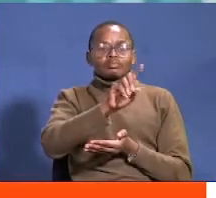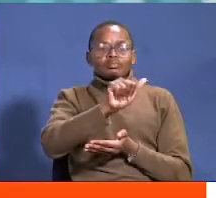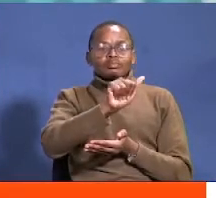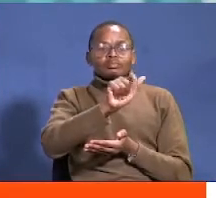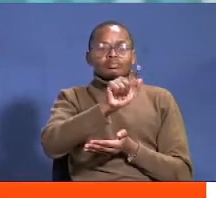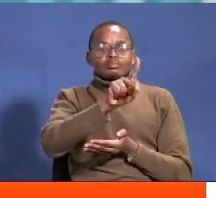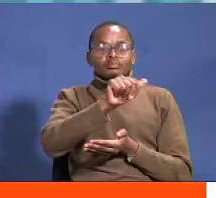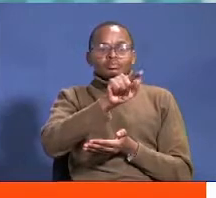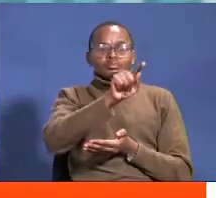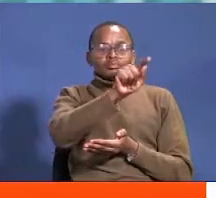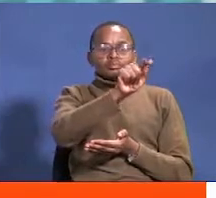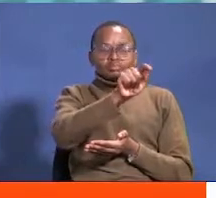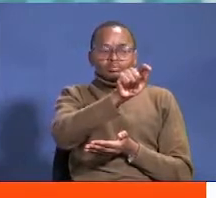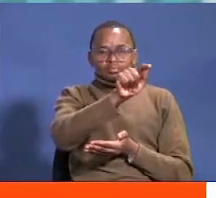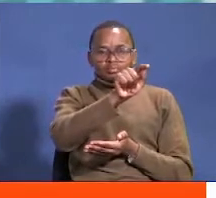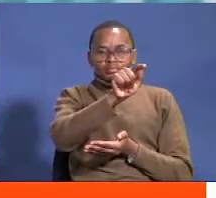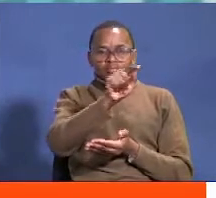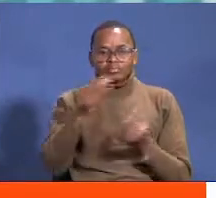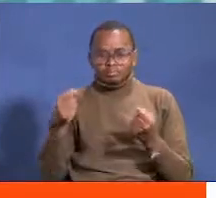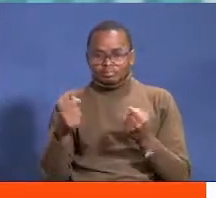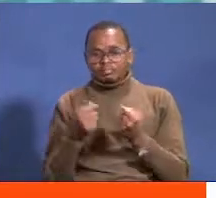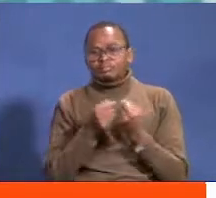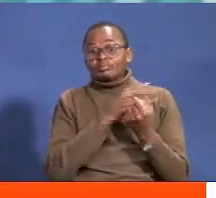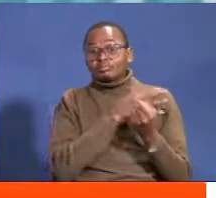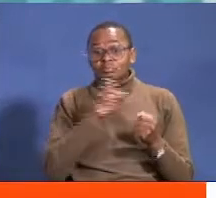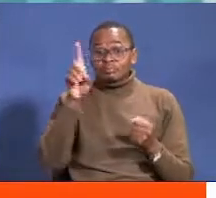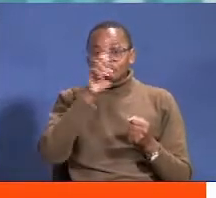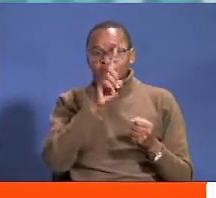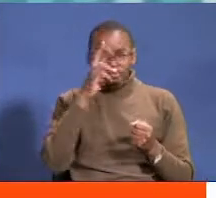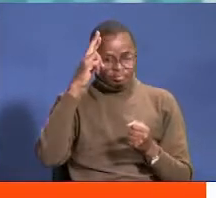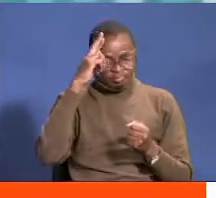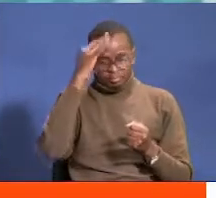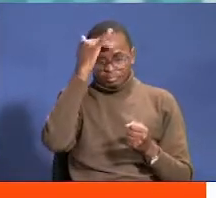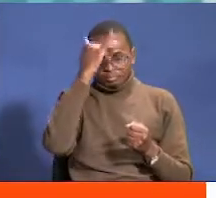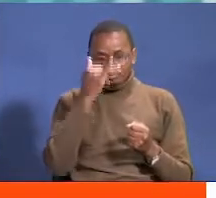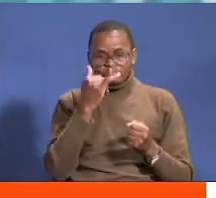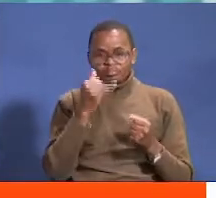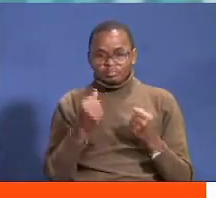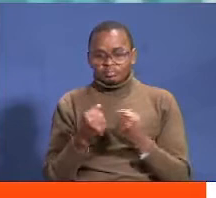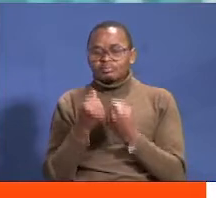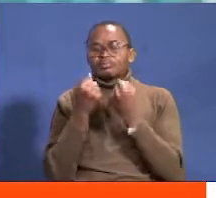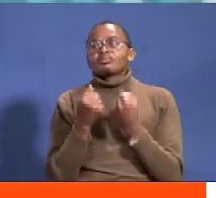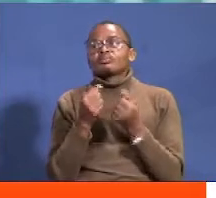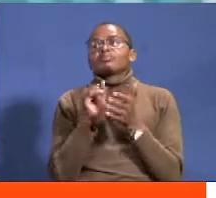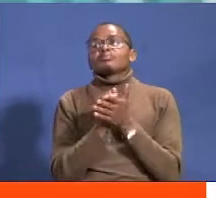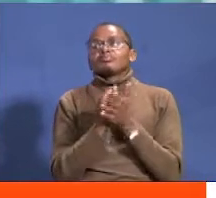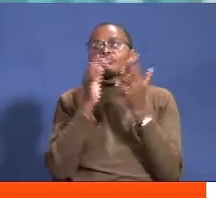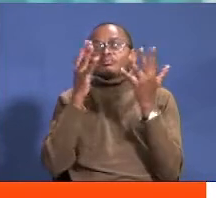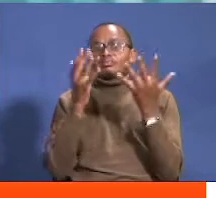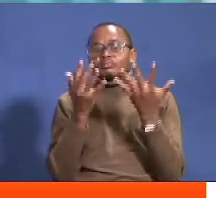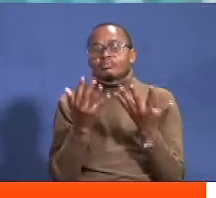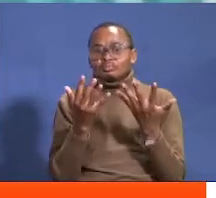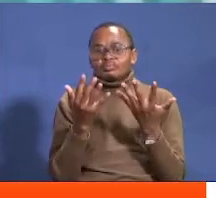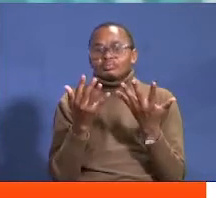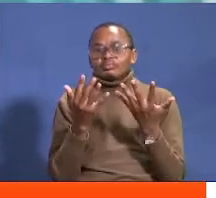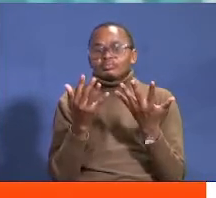of, supporting or really tackling climate change. And therefore, the reason why Glasgow was held That is now the COP26. The reason it